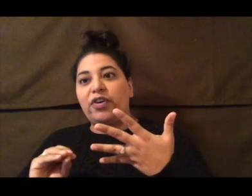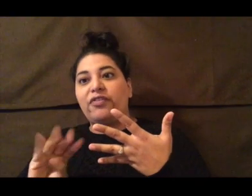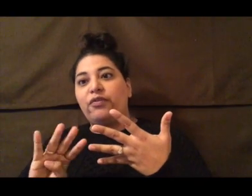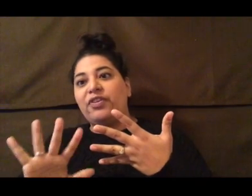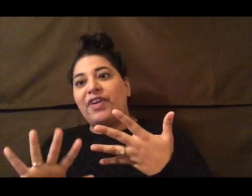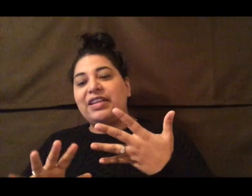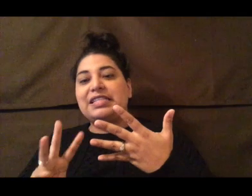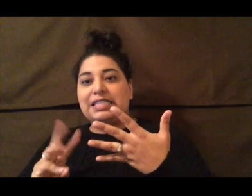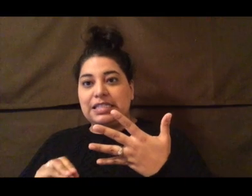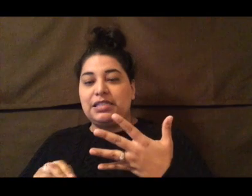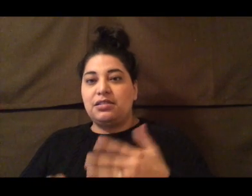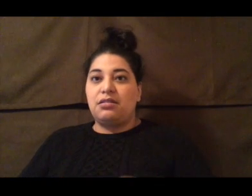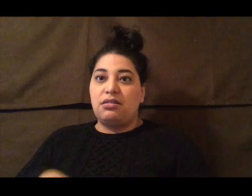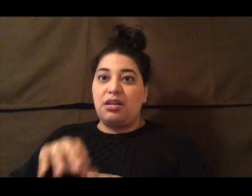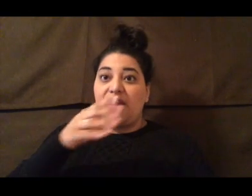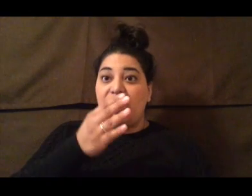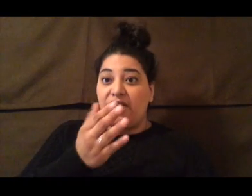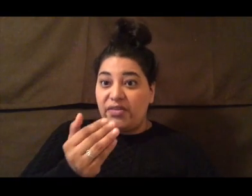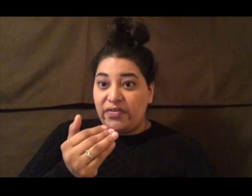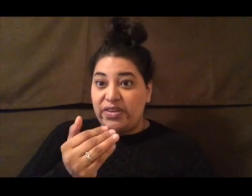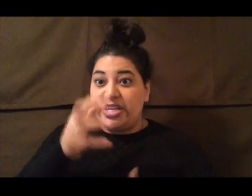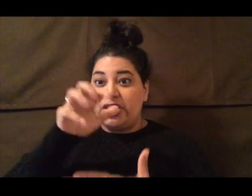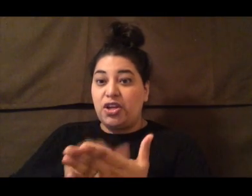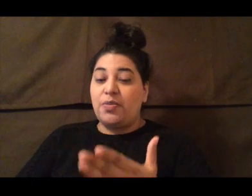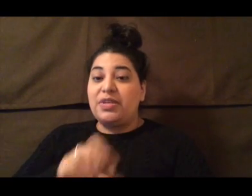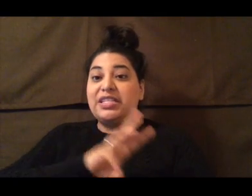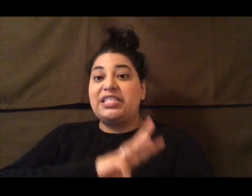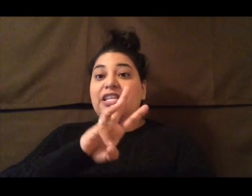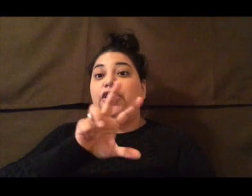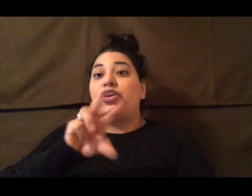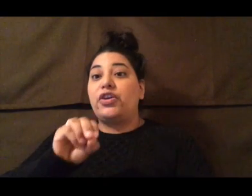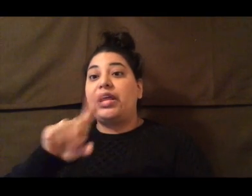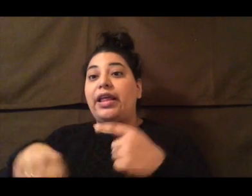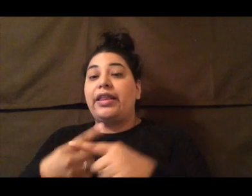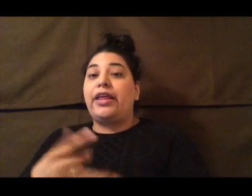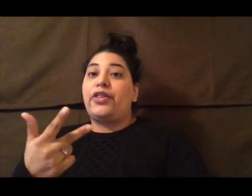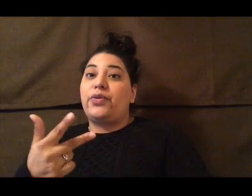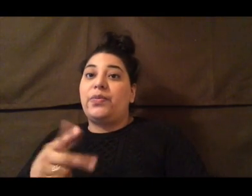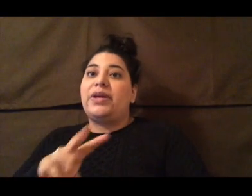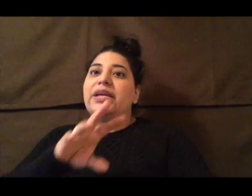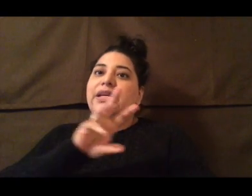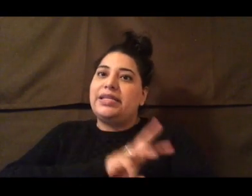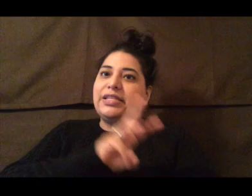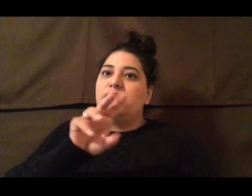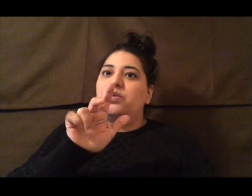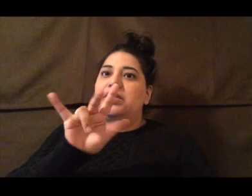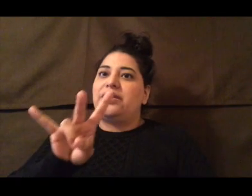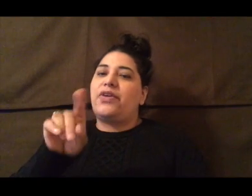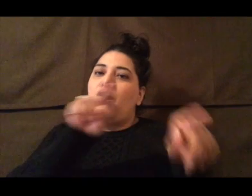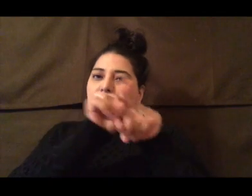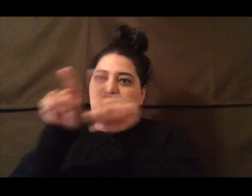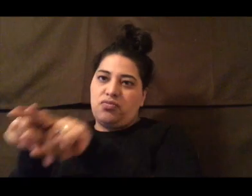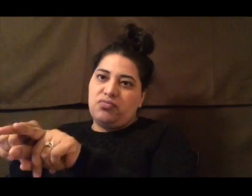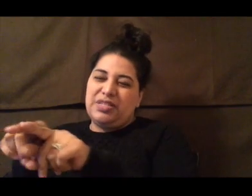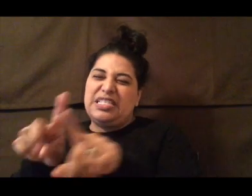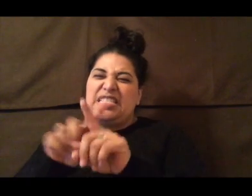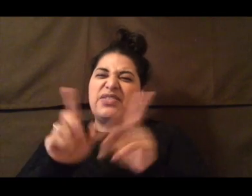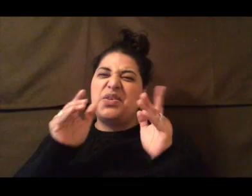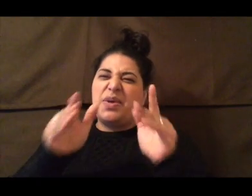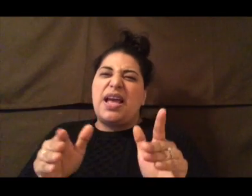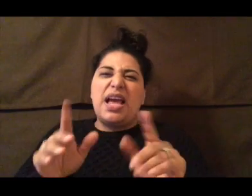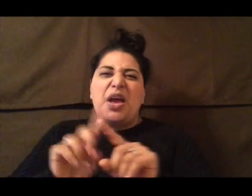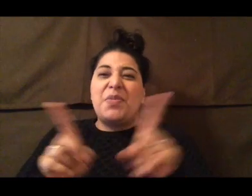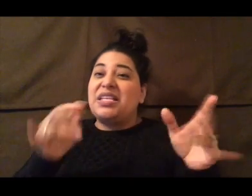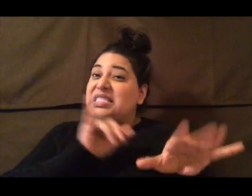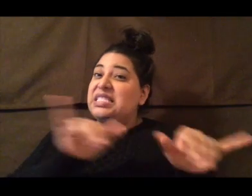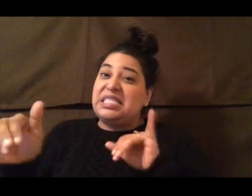increments. So I took 15 away, and that will get me to 6:30, and then I can take the 3 away, and that gets me to 6:27. That's another way you